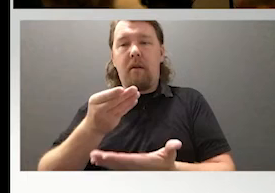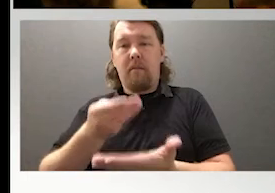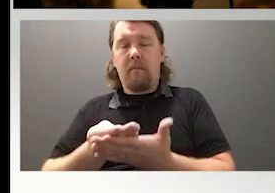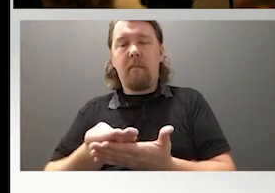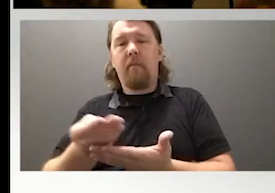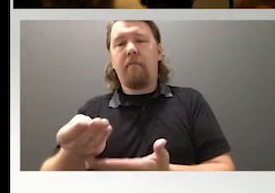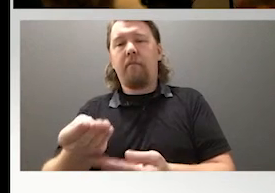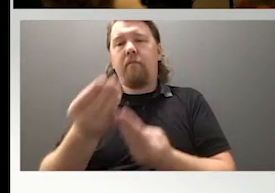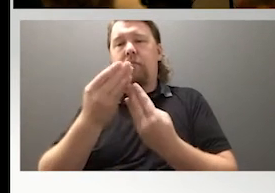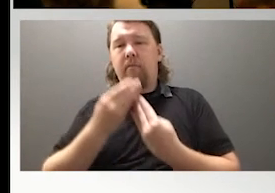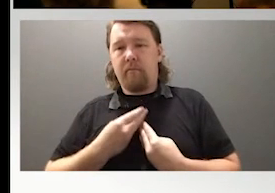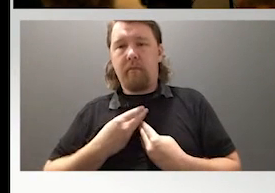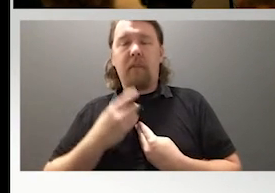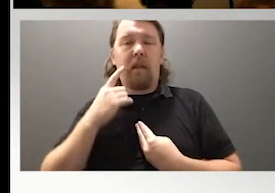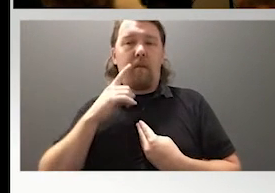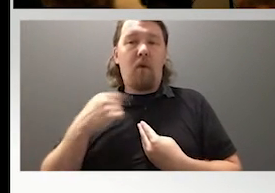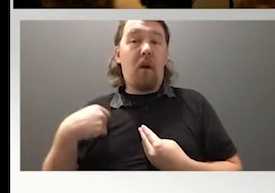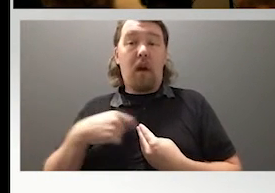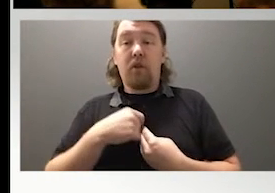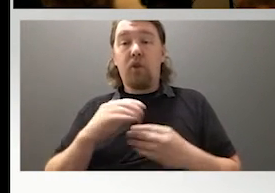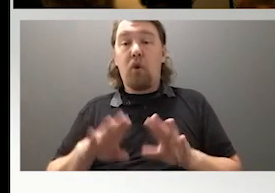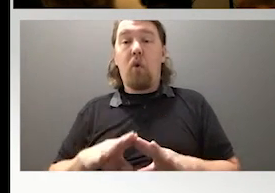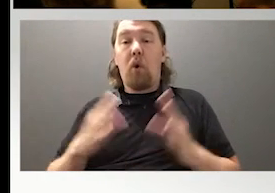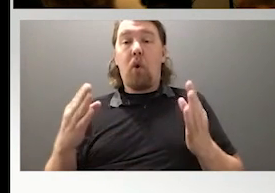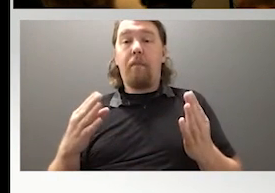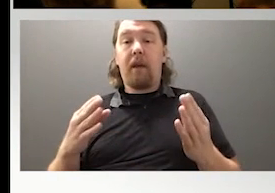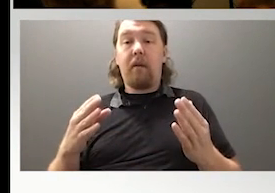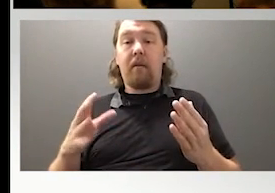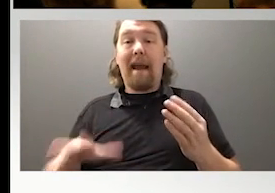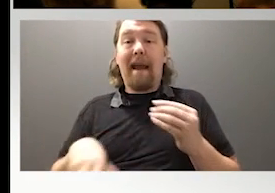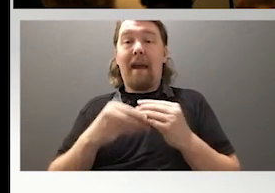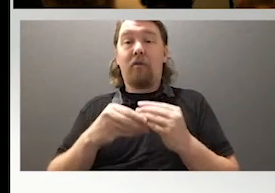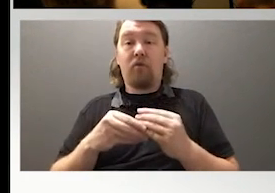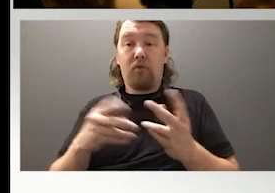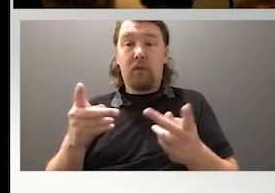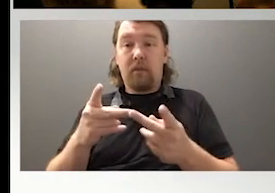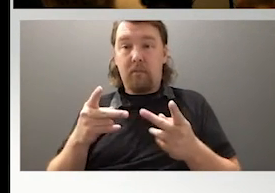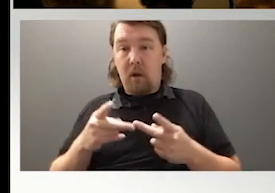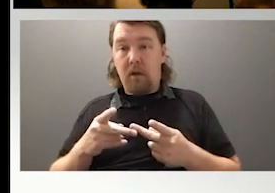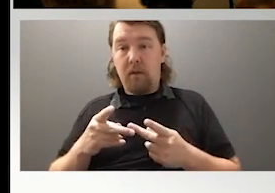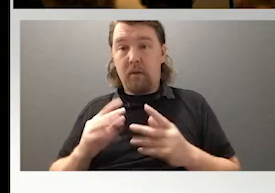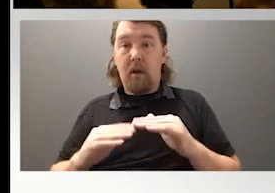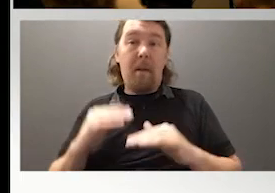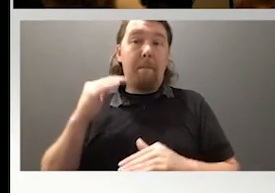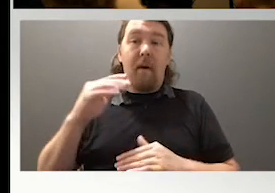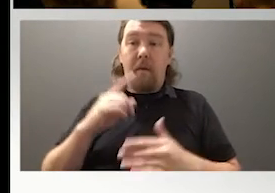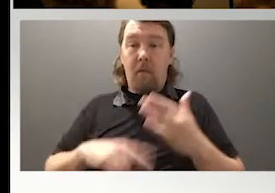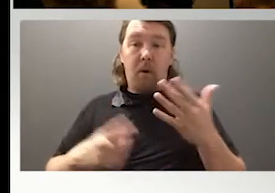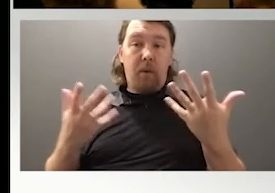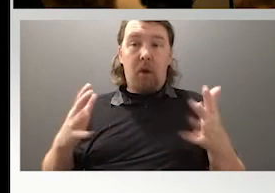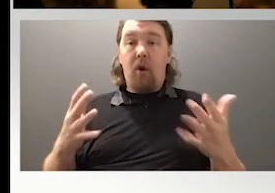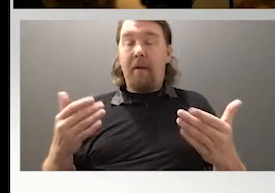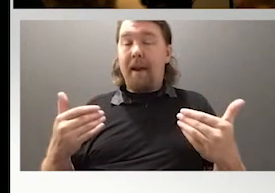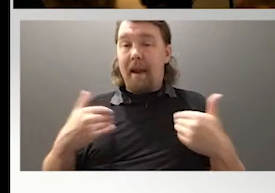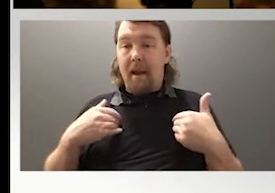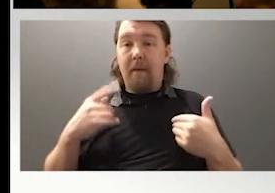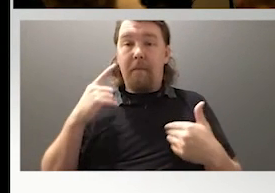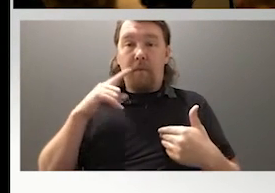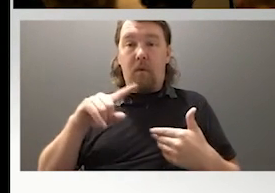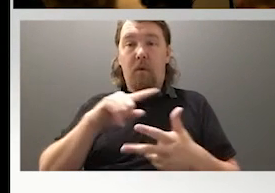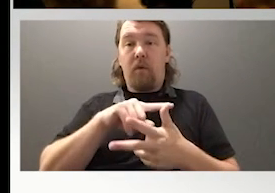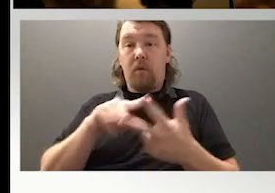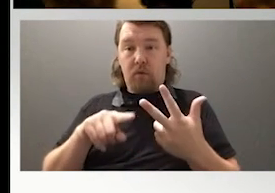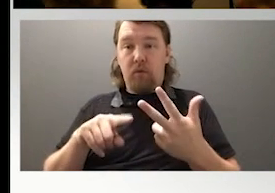offer additional slots over and beyond what we already get for crisis and community-based and foster care